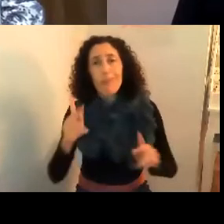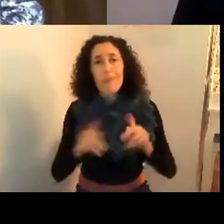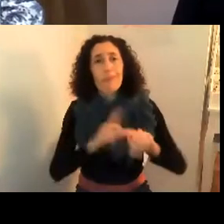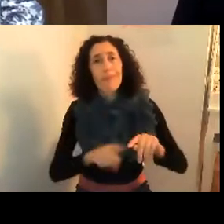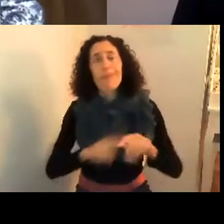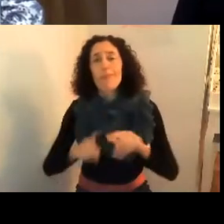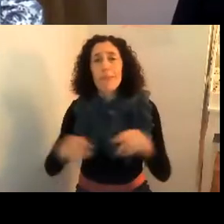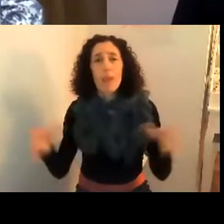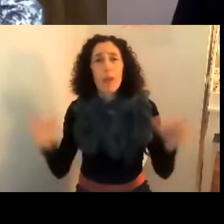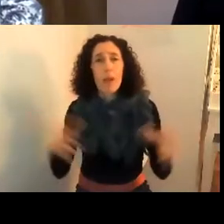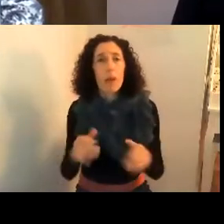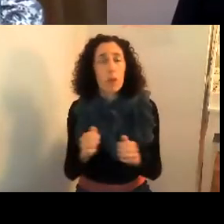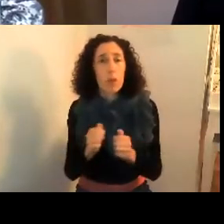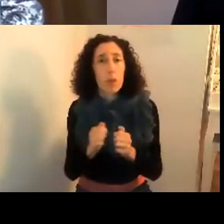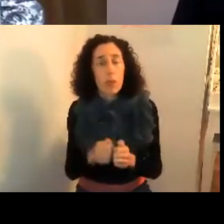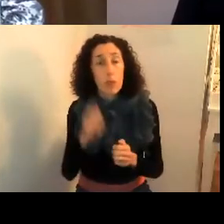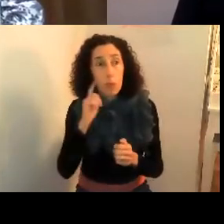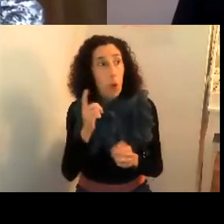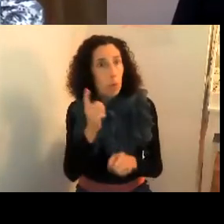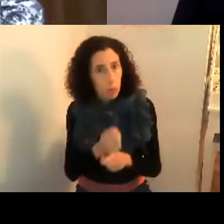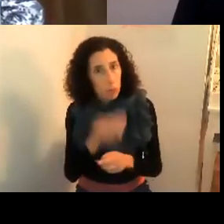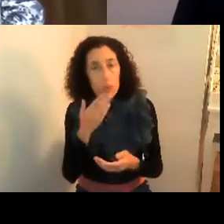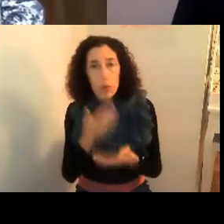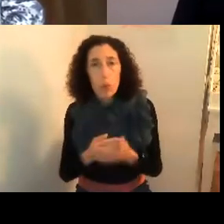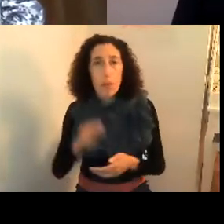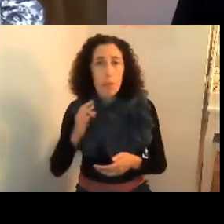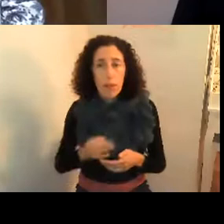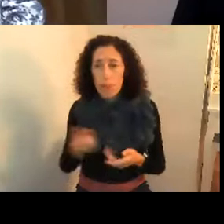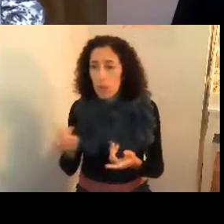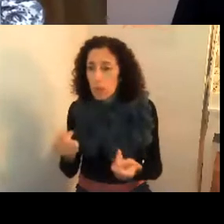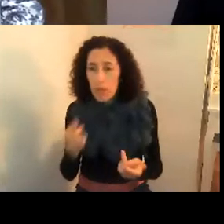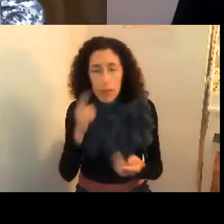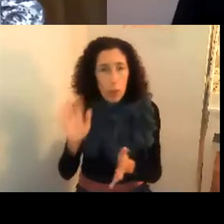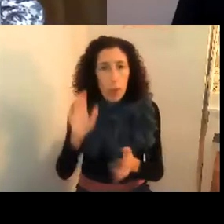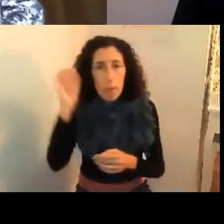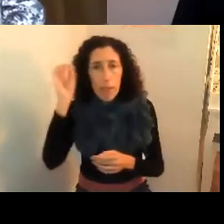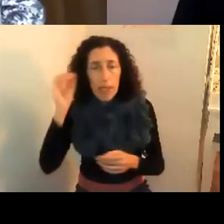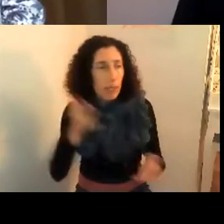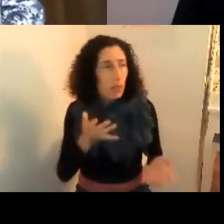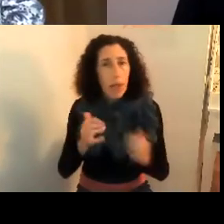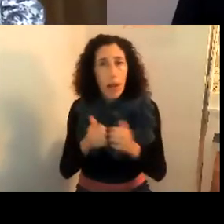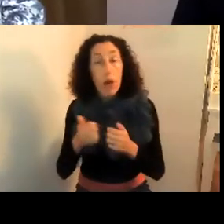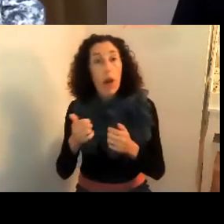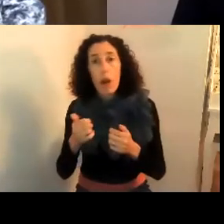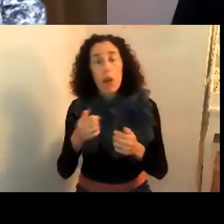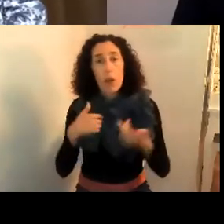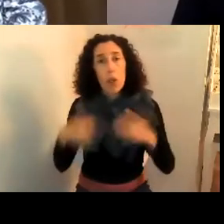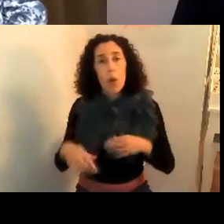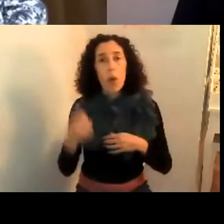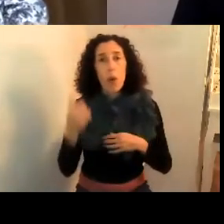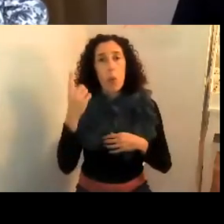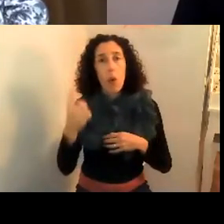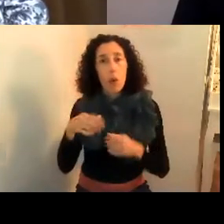And we've done that intentionally because we don't want it to be kind of one group dictating what this approach looks